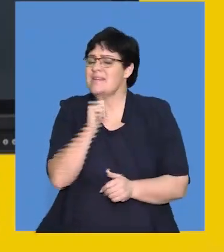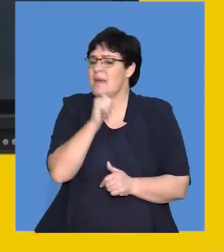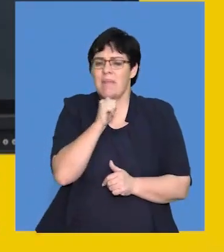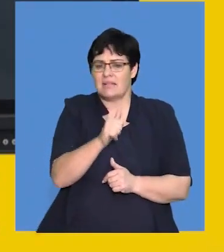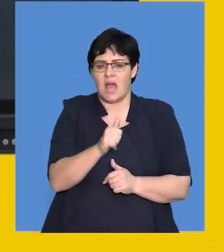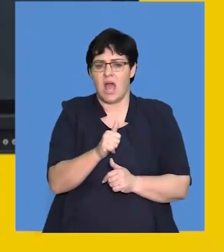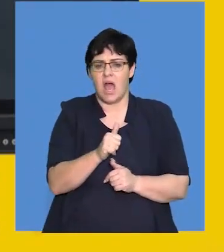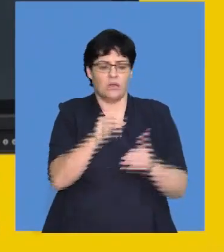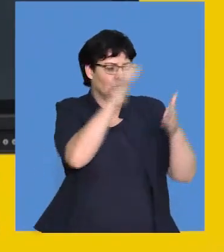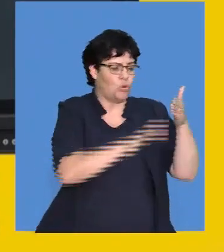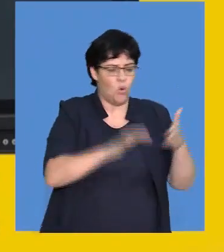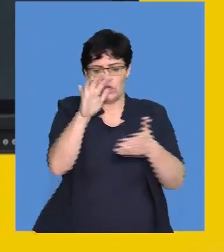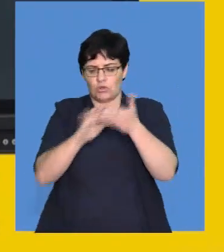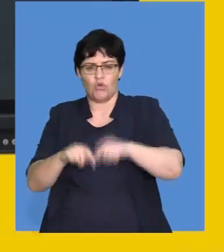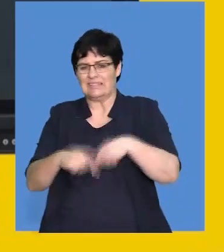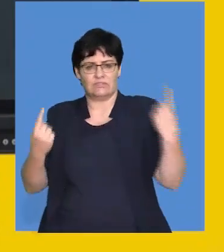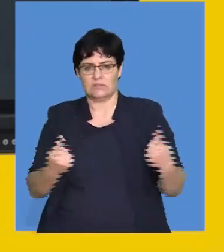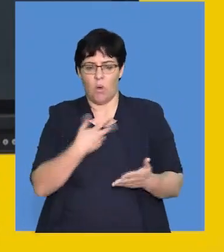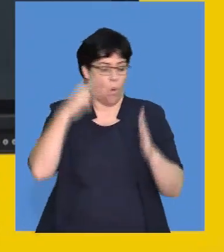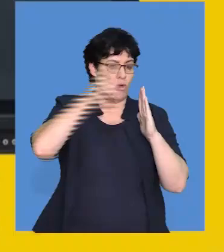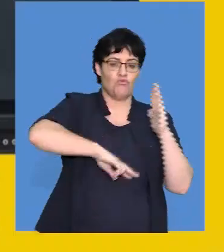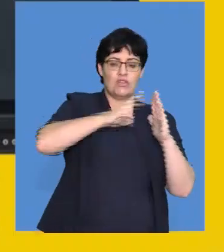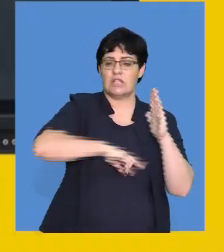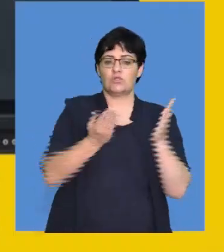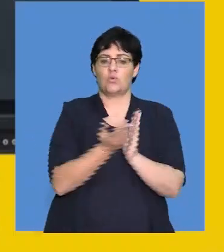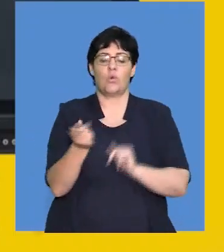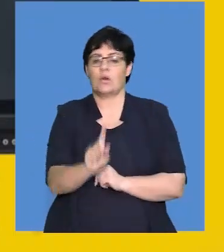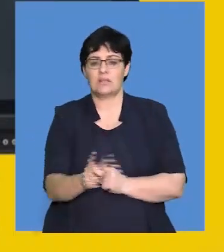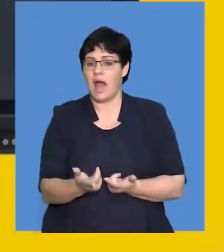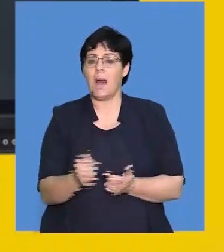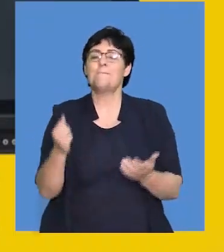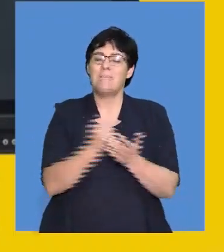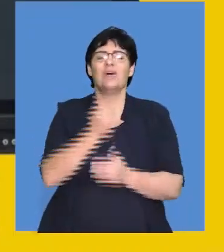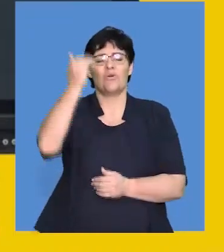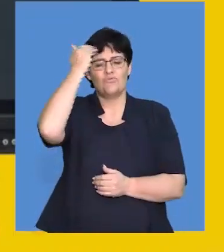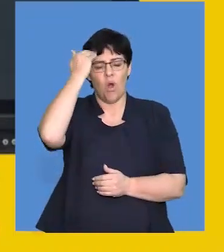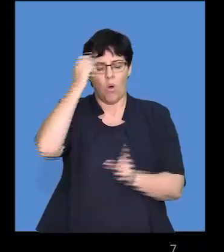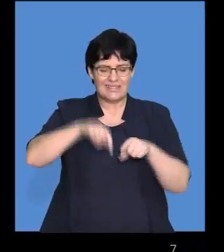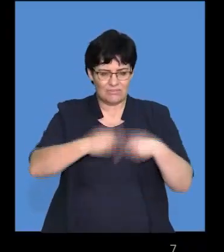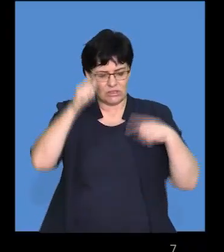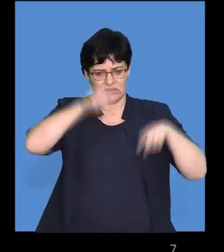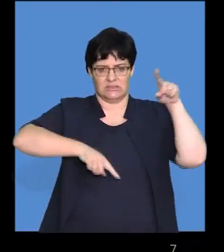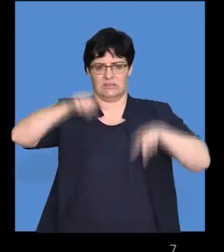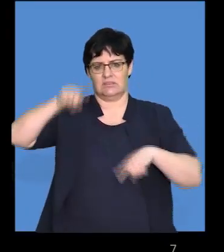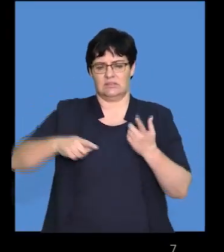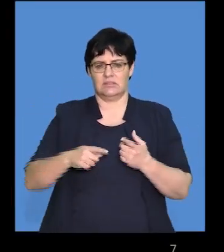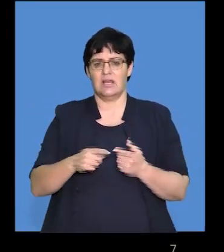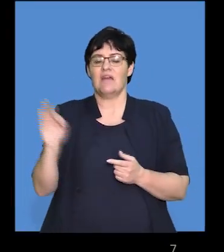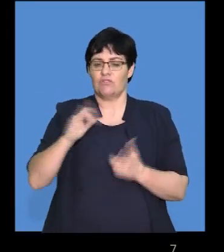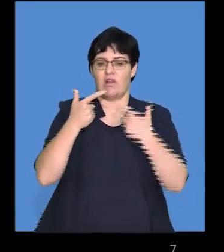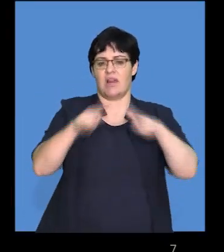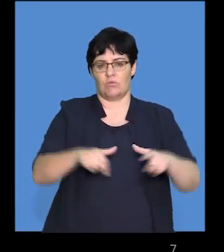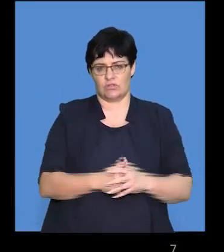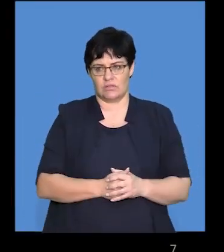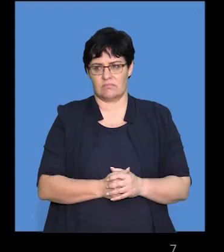which genre you use or you are reading at school. Make sure you know the different figurative